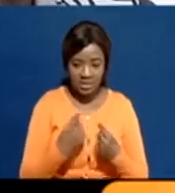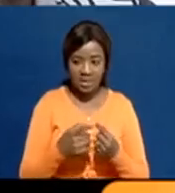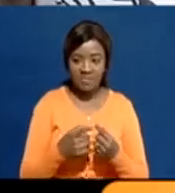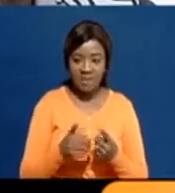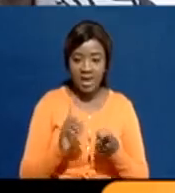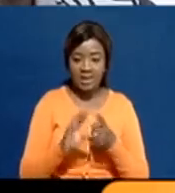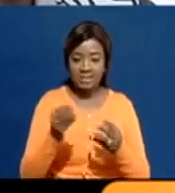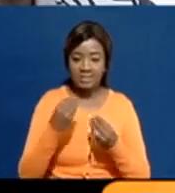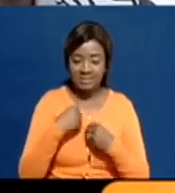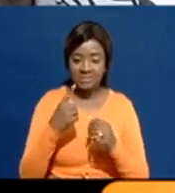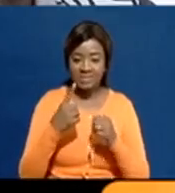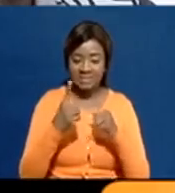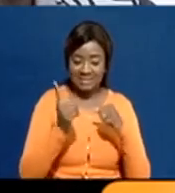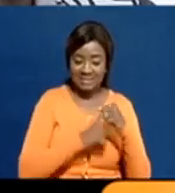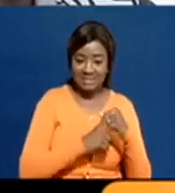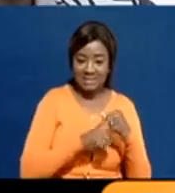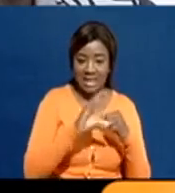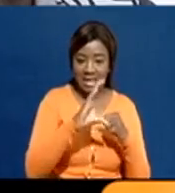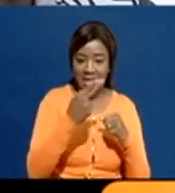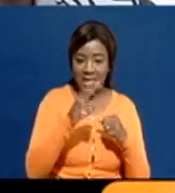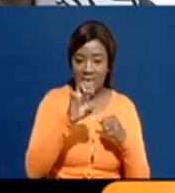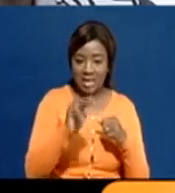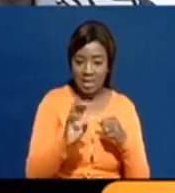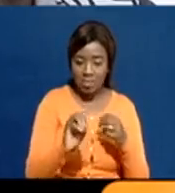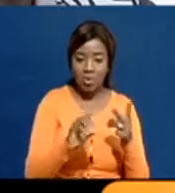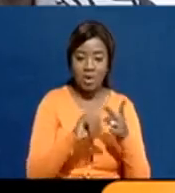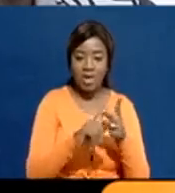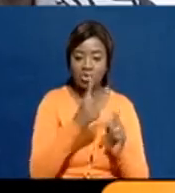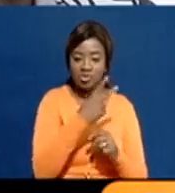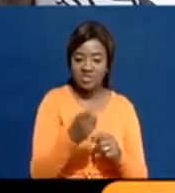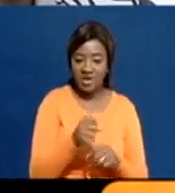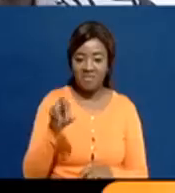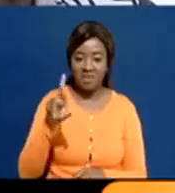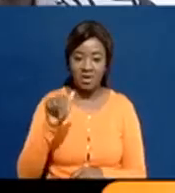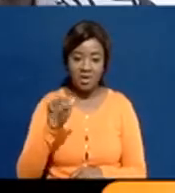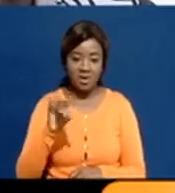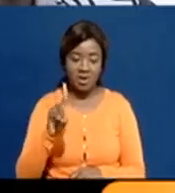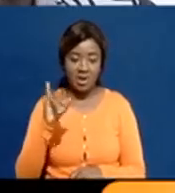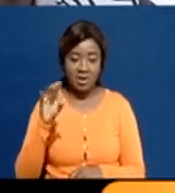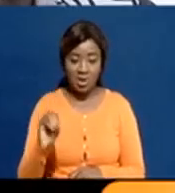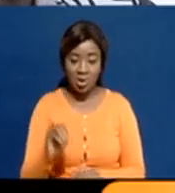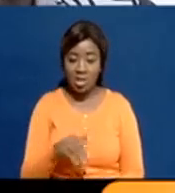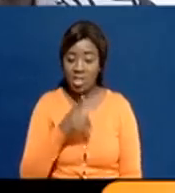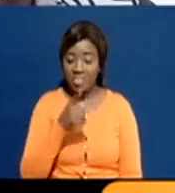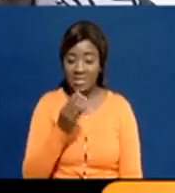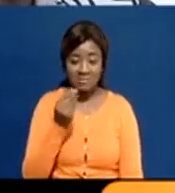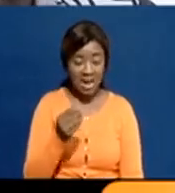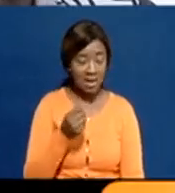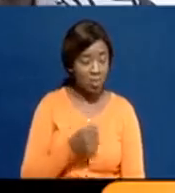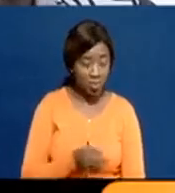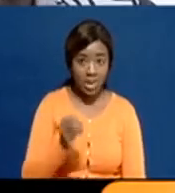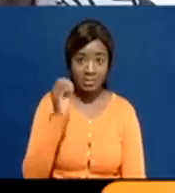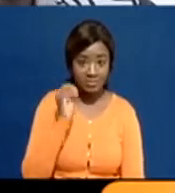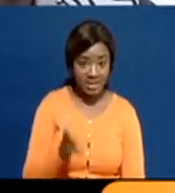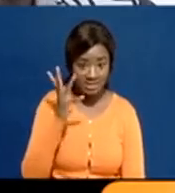6 chemos and 25 radio. So when I came back to Kenya to start it, the amount of money that was required, I couldn't afford. Mm.